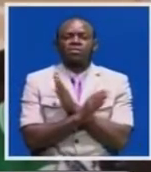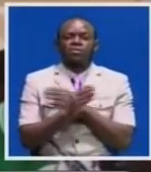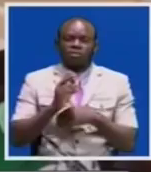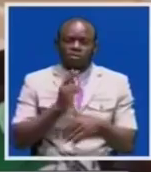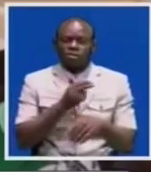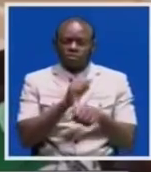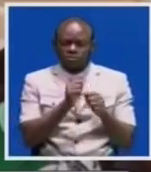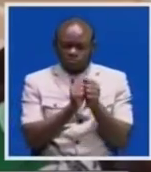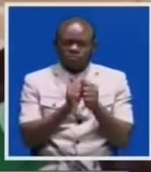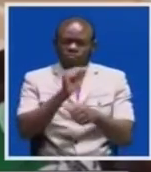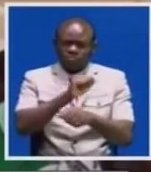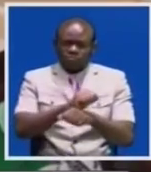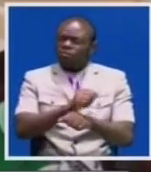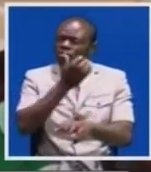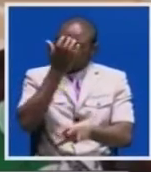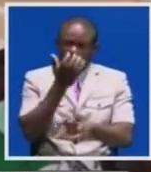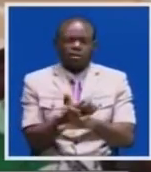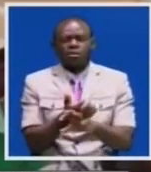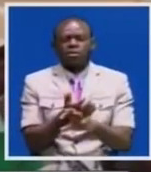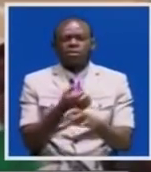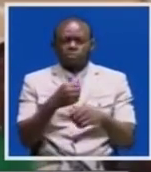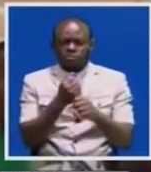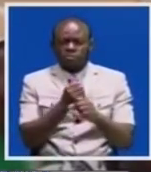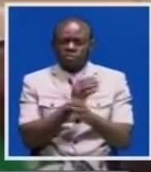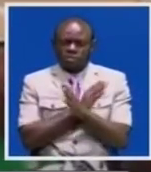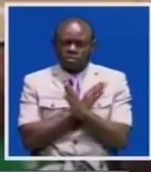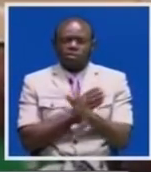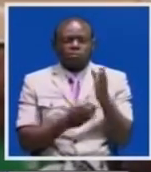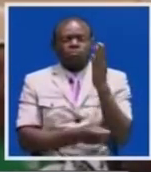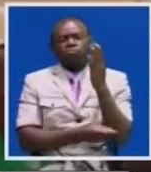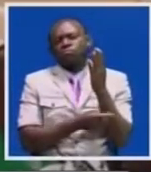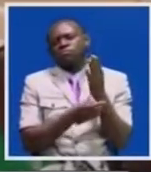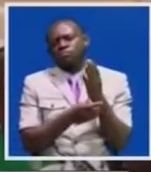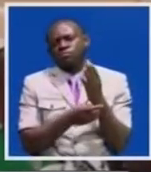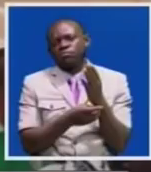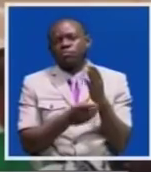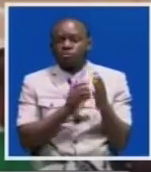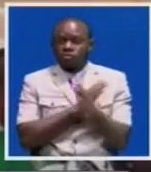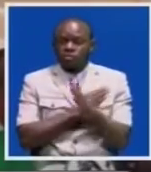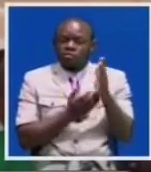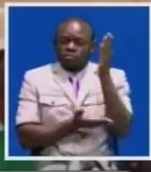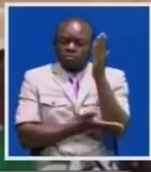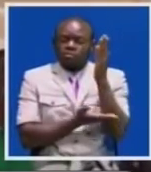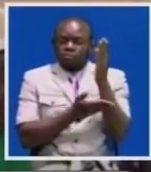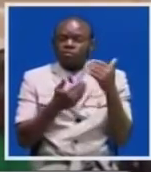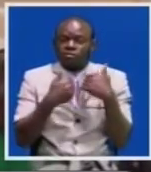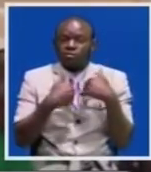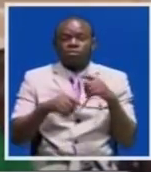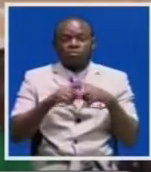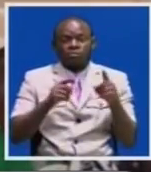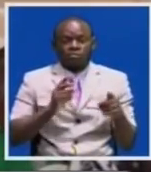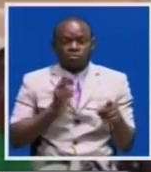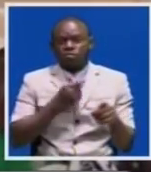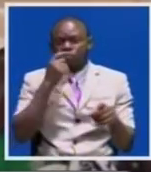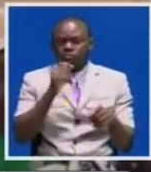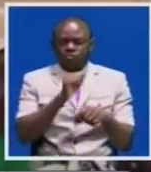our all to be a developed country. We are actually developing, but we have to put in our all to be one of the developed